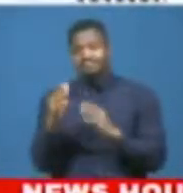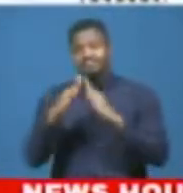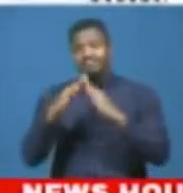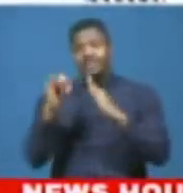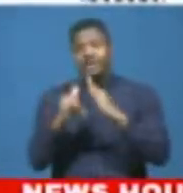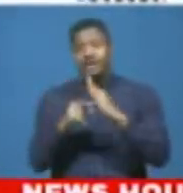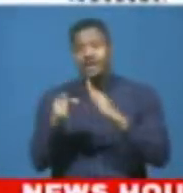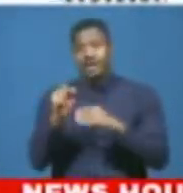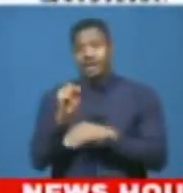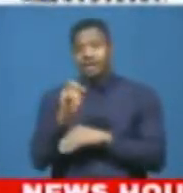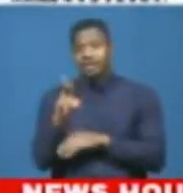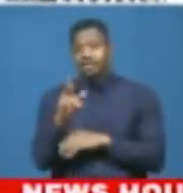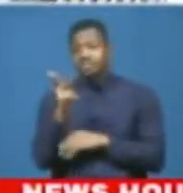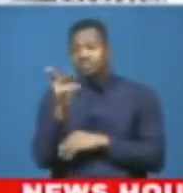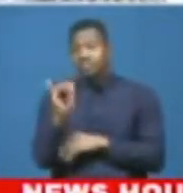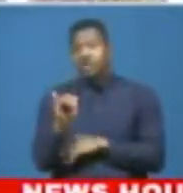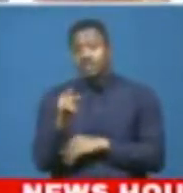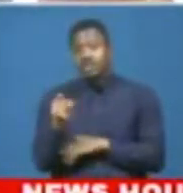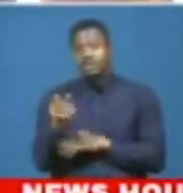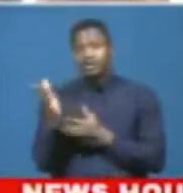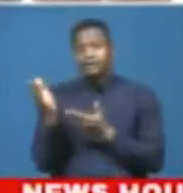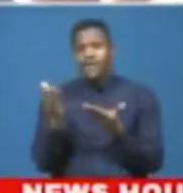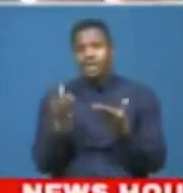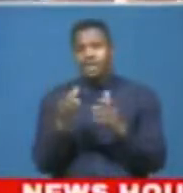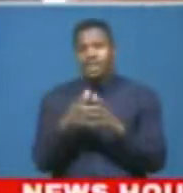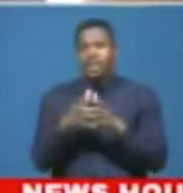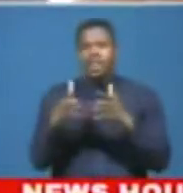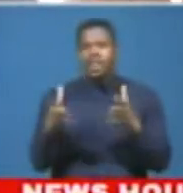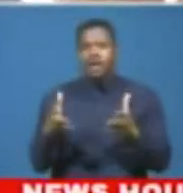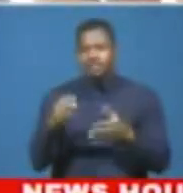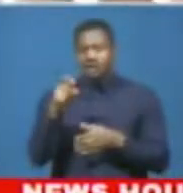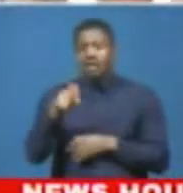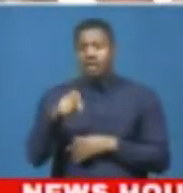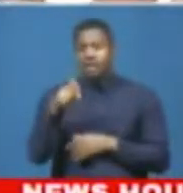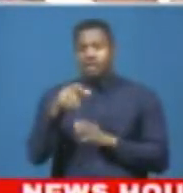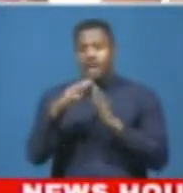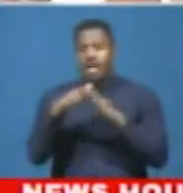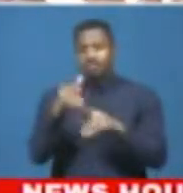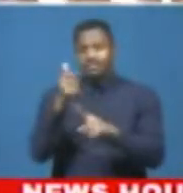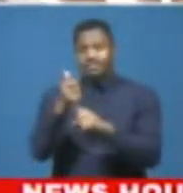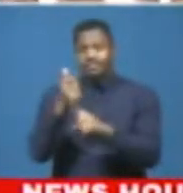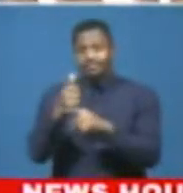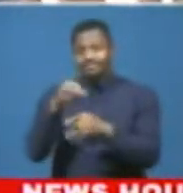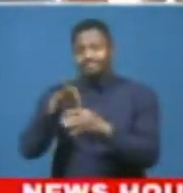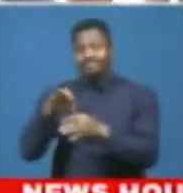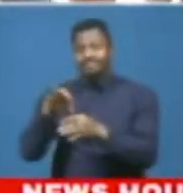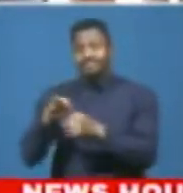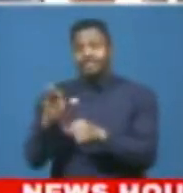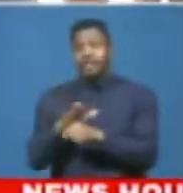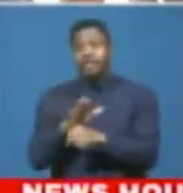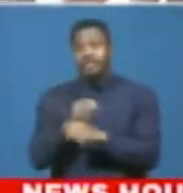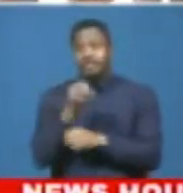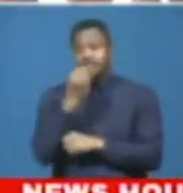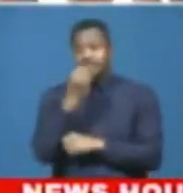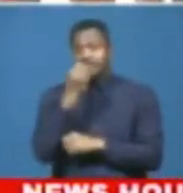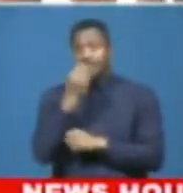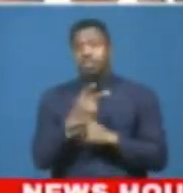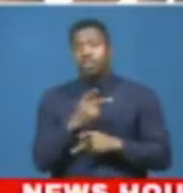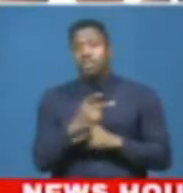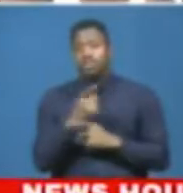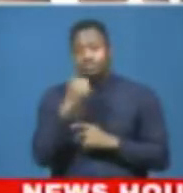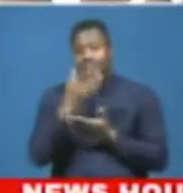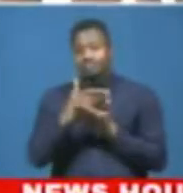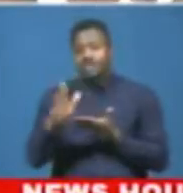of Accra and Kumasi brought to the fore the need for households to have enough food in stock to avoid